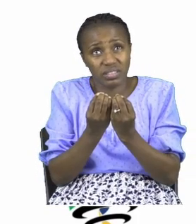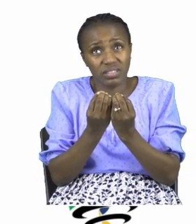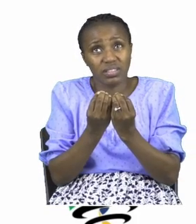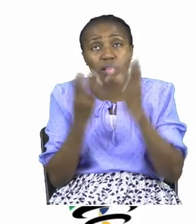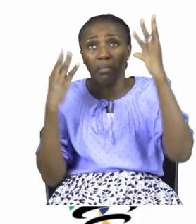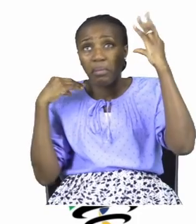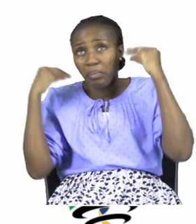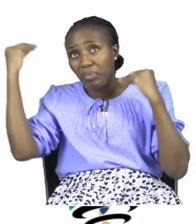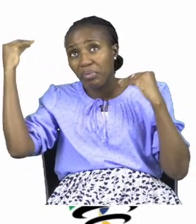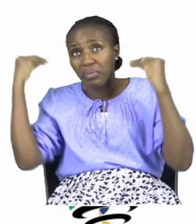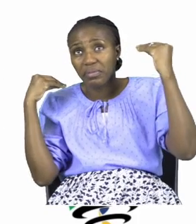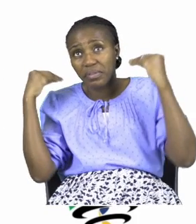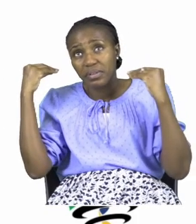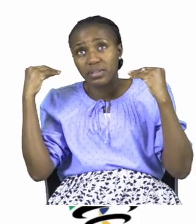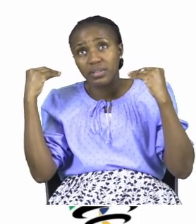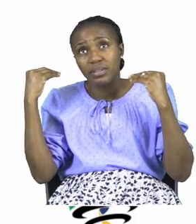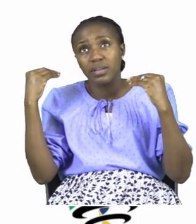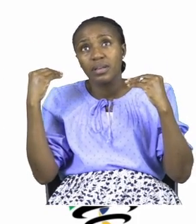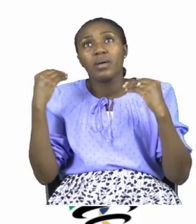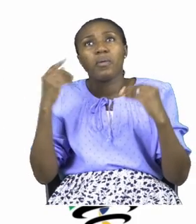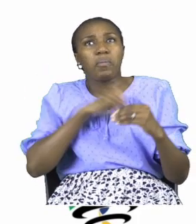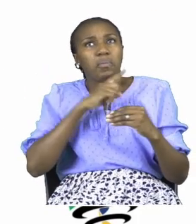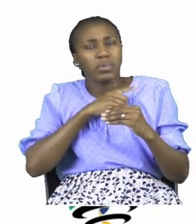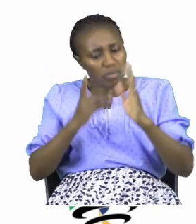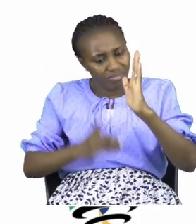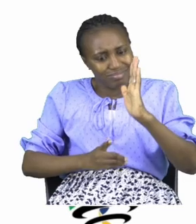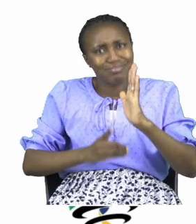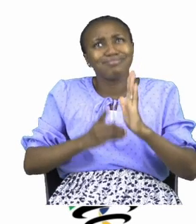universities, so that we can grow a bit of